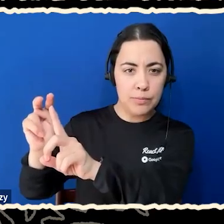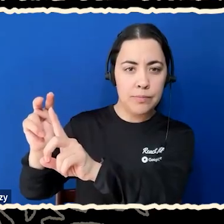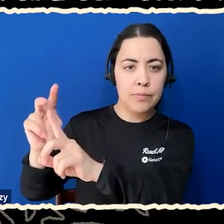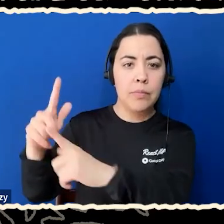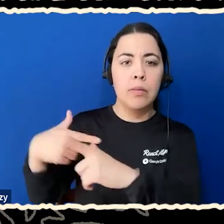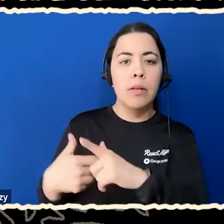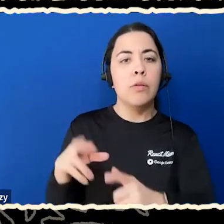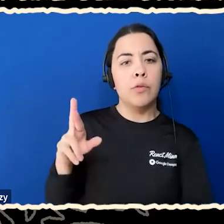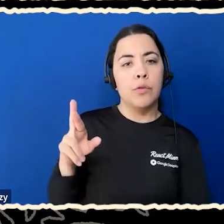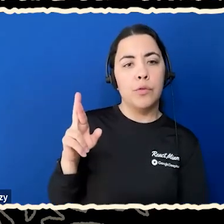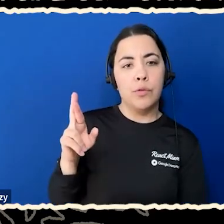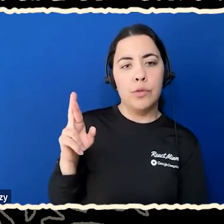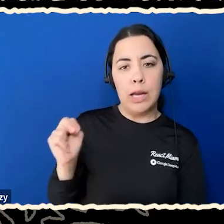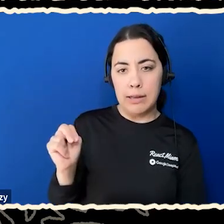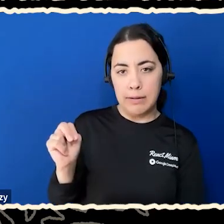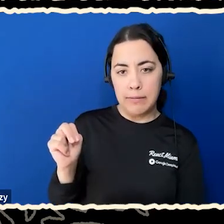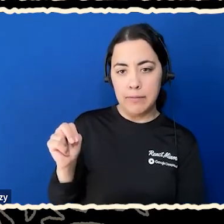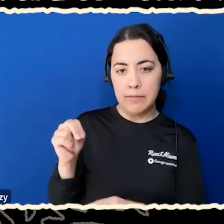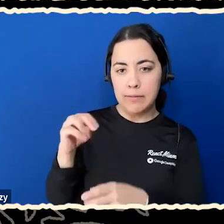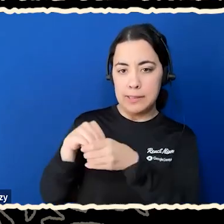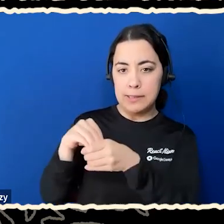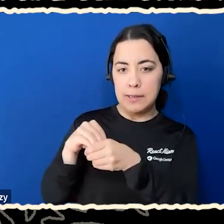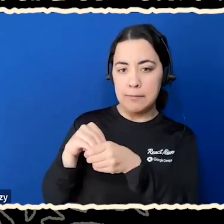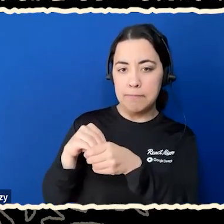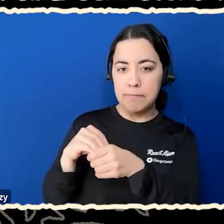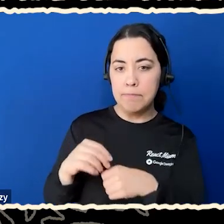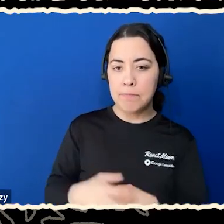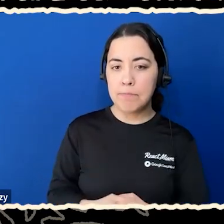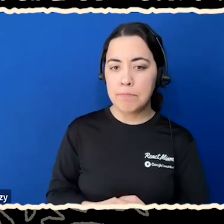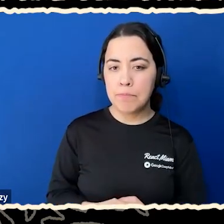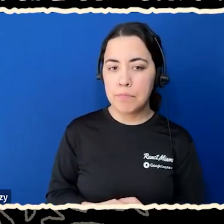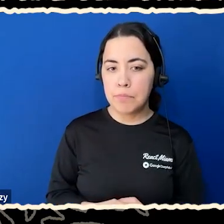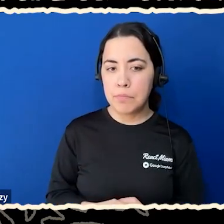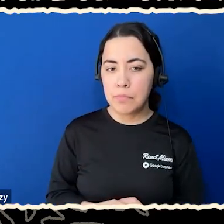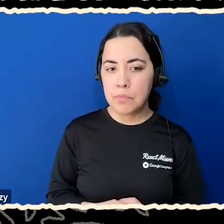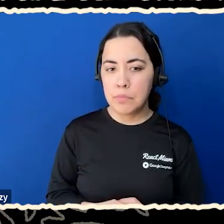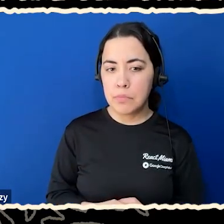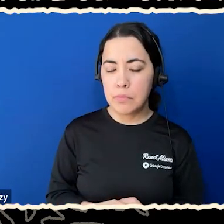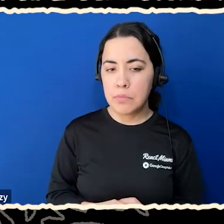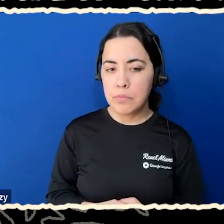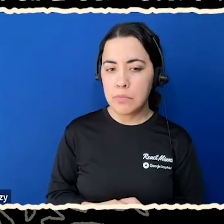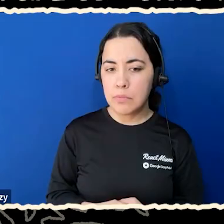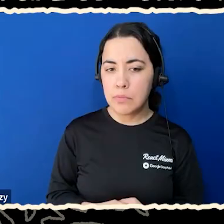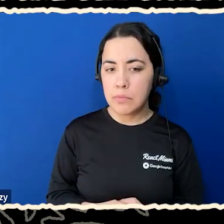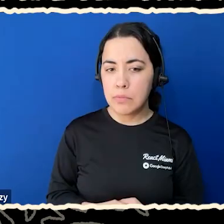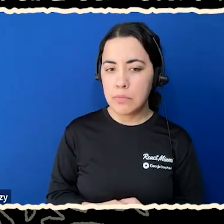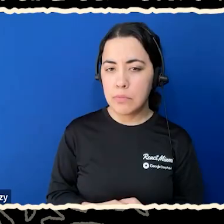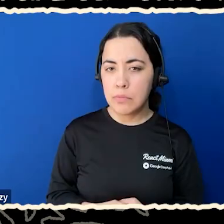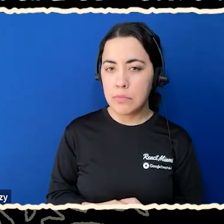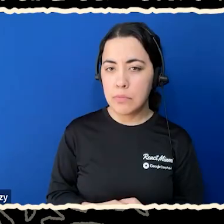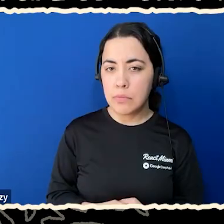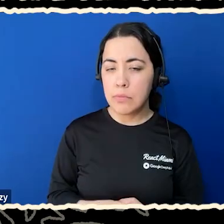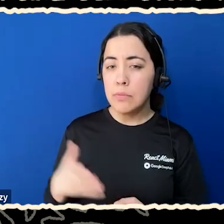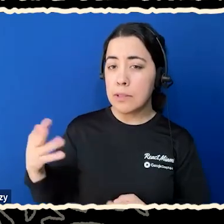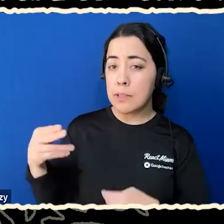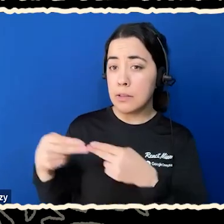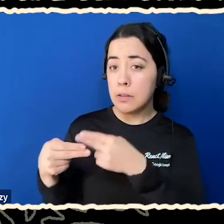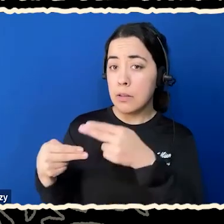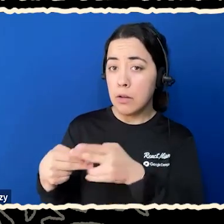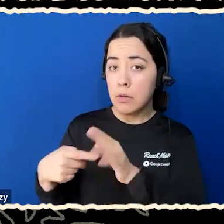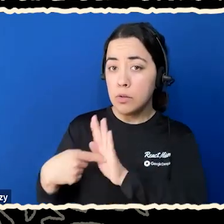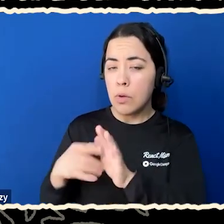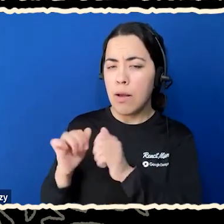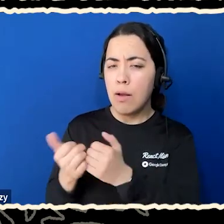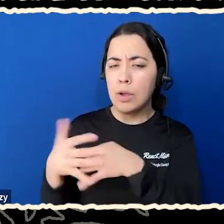Native inside. And this slide, in turn, shows how you can integrate the React